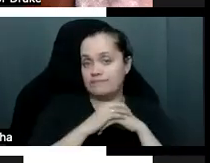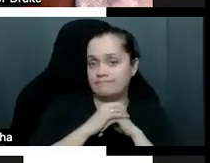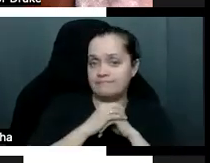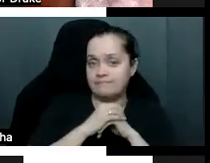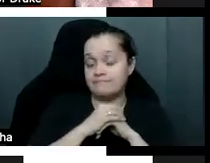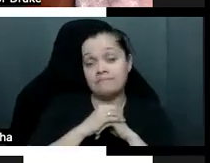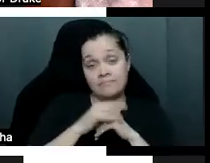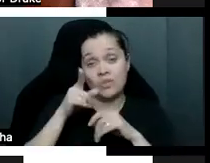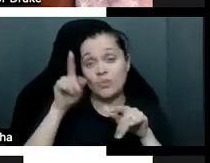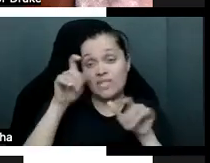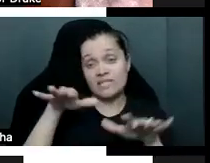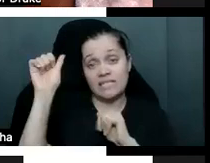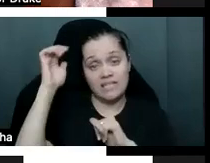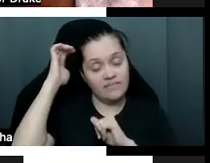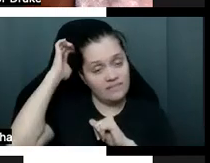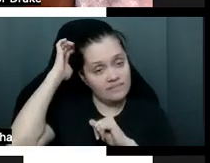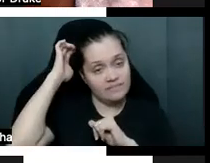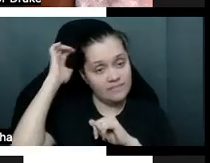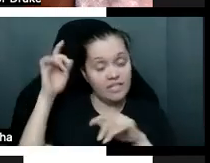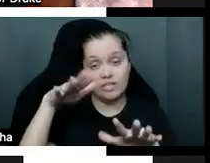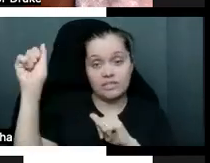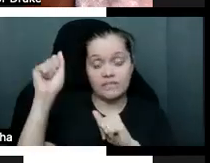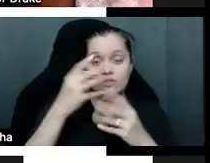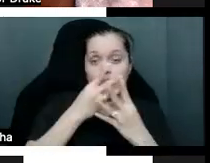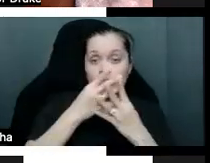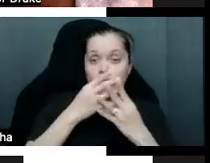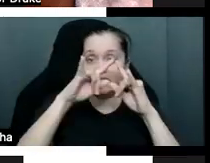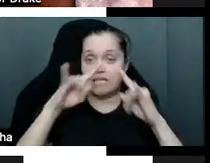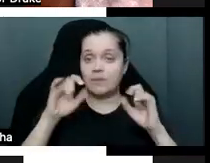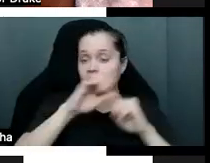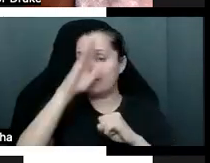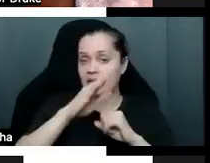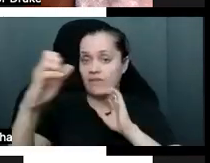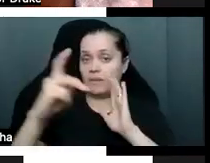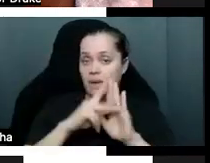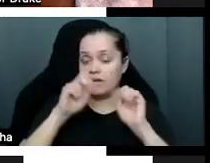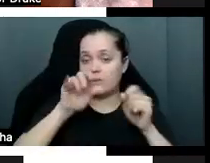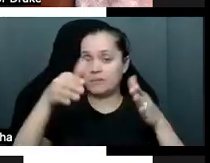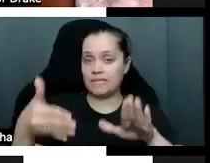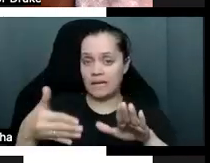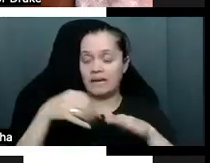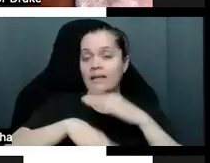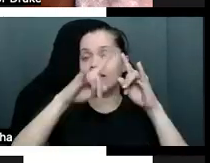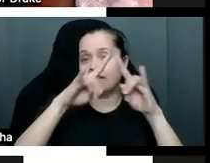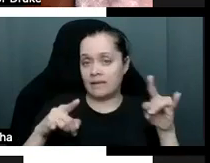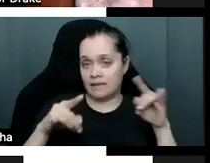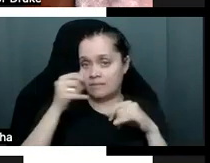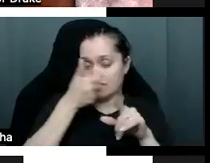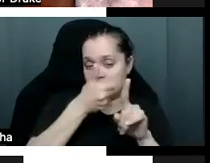You need to go. You're sent away to prison camp. You probably never come back. You probably die in camp.